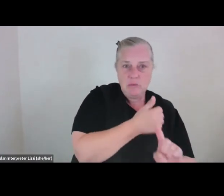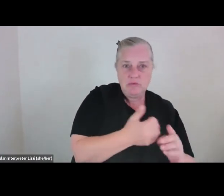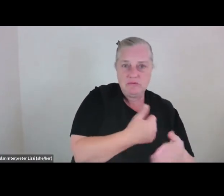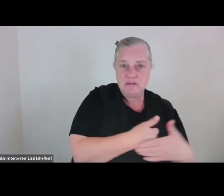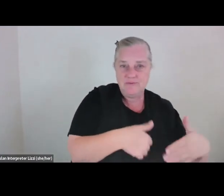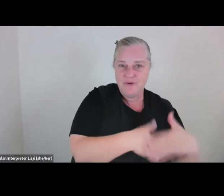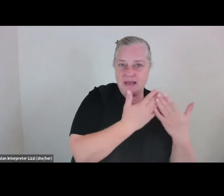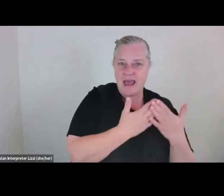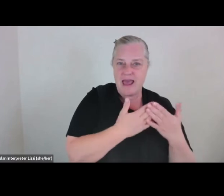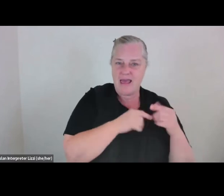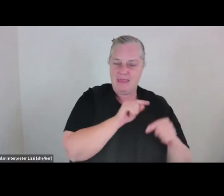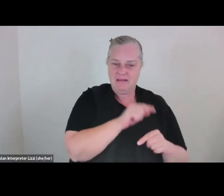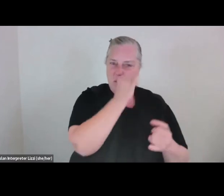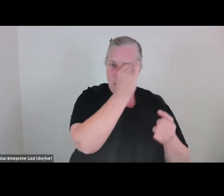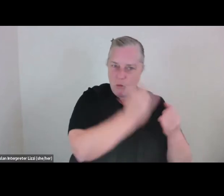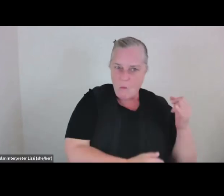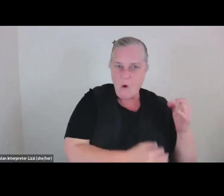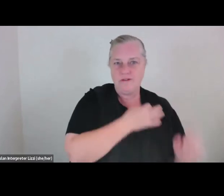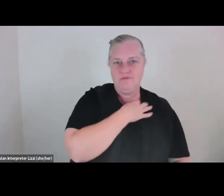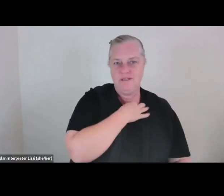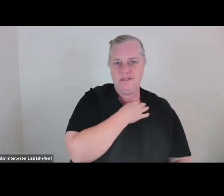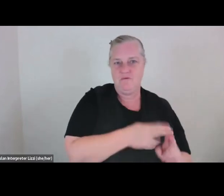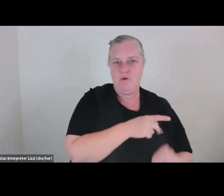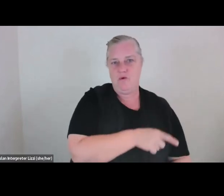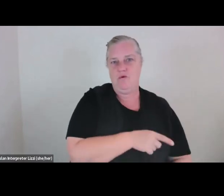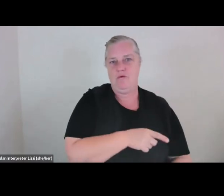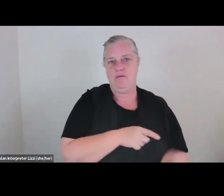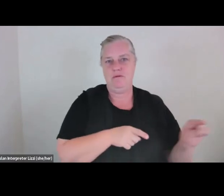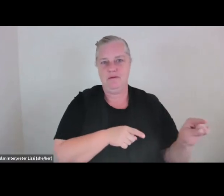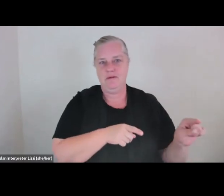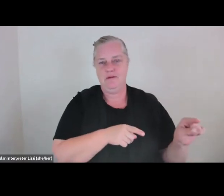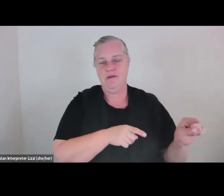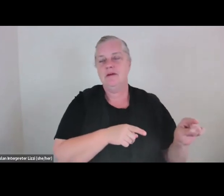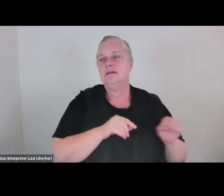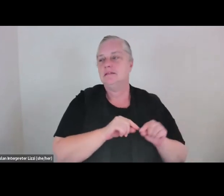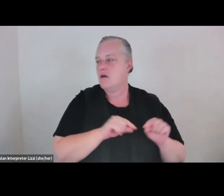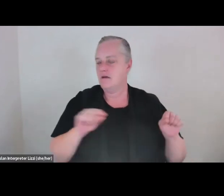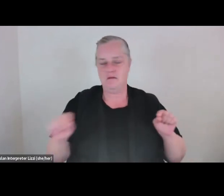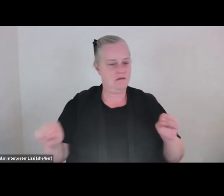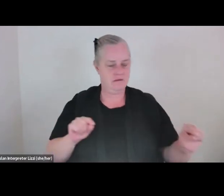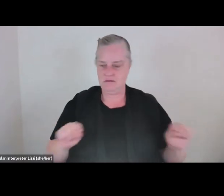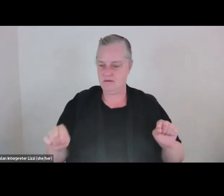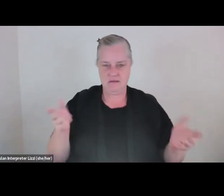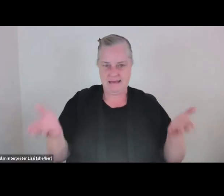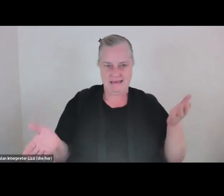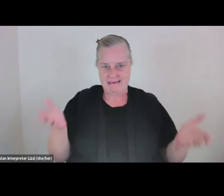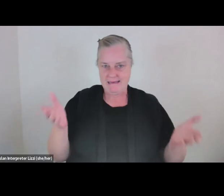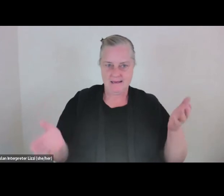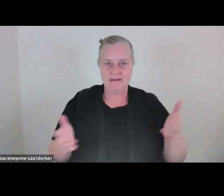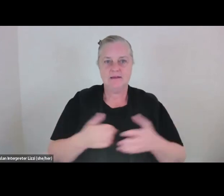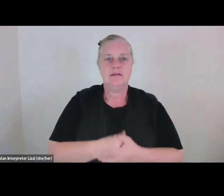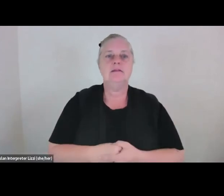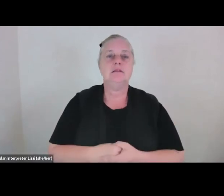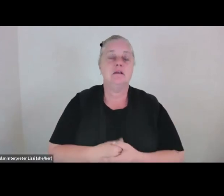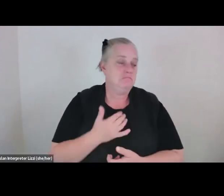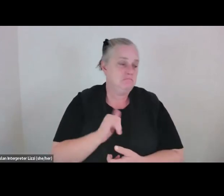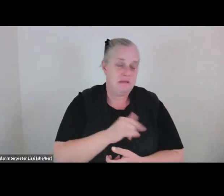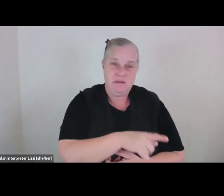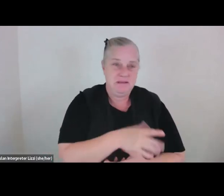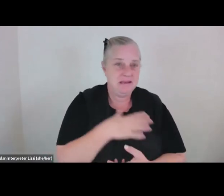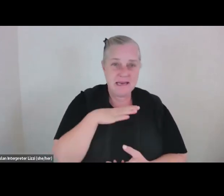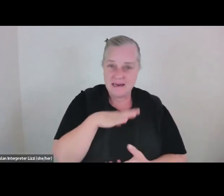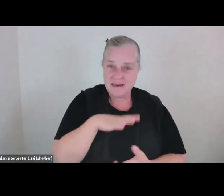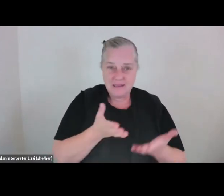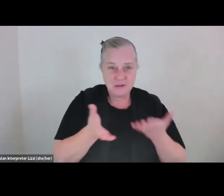That's not always the case, but sometimes, you know, sometimes it might be just a trans woman needs an AOD service urgently. I just